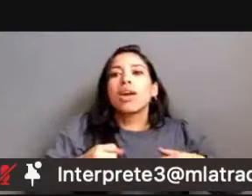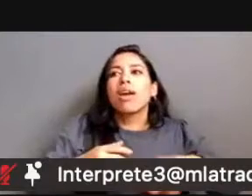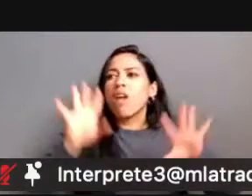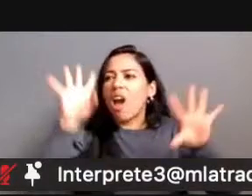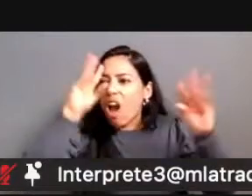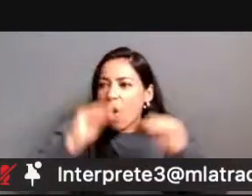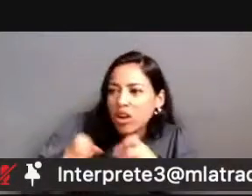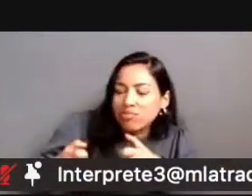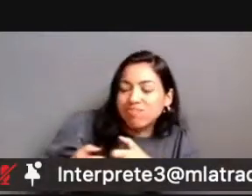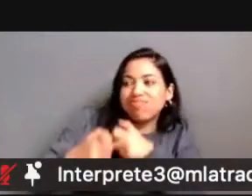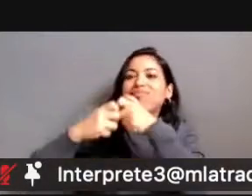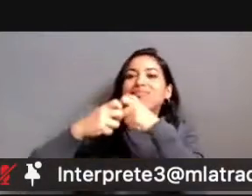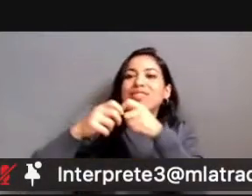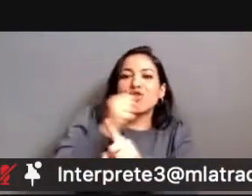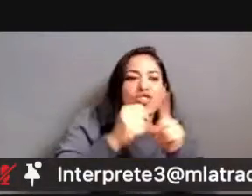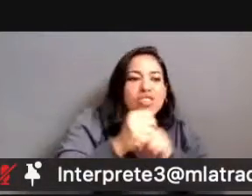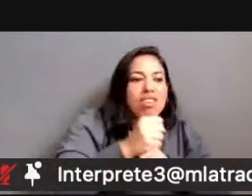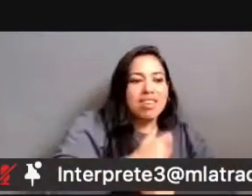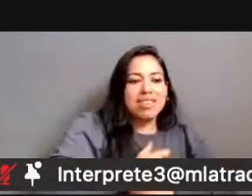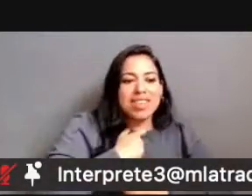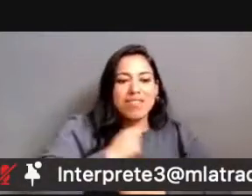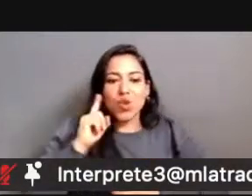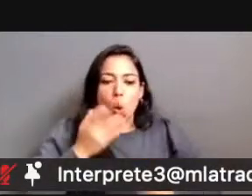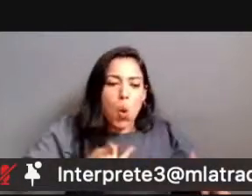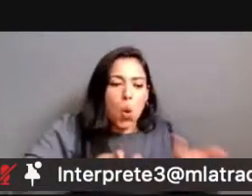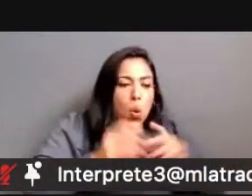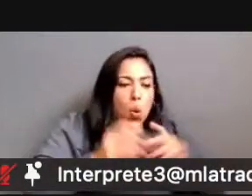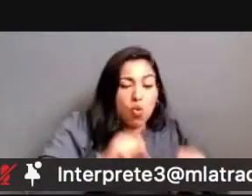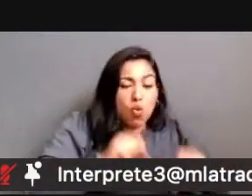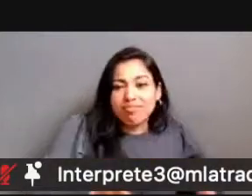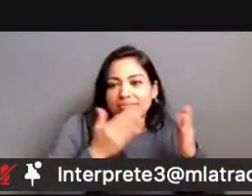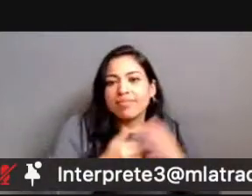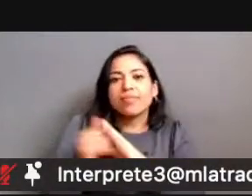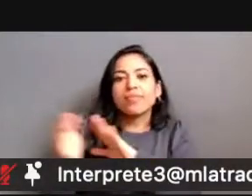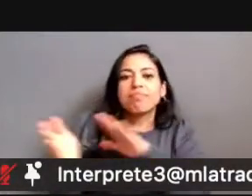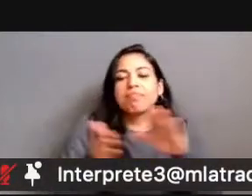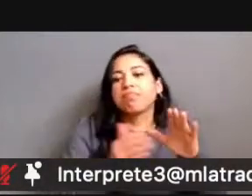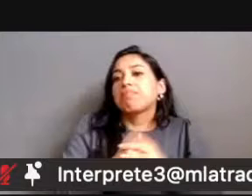synergies might be generated with the civil society. And